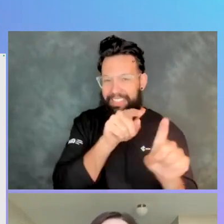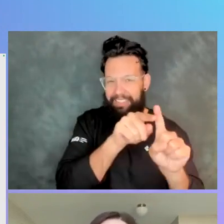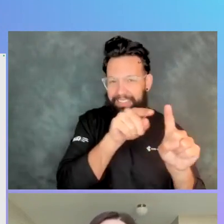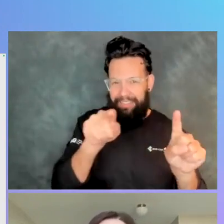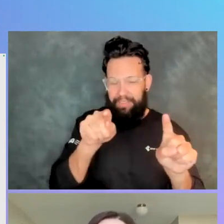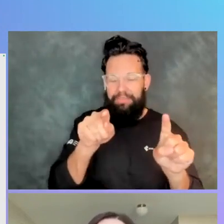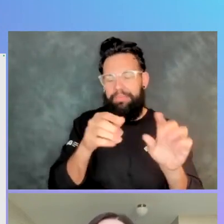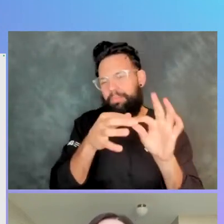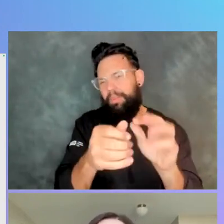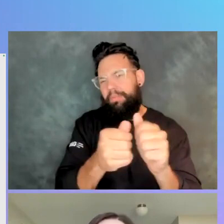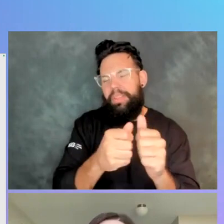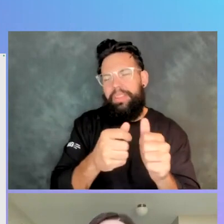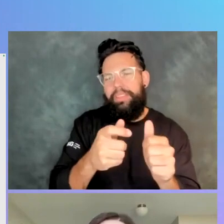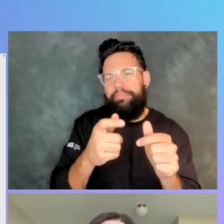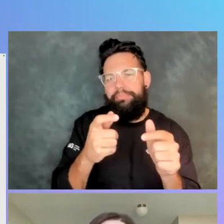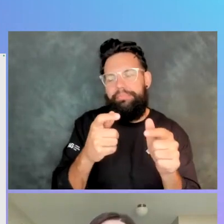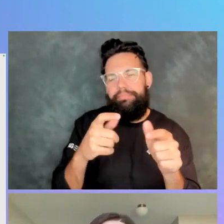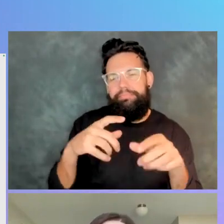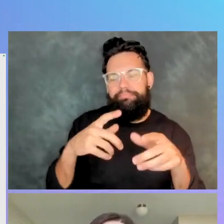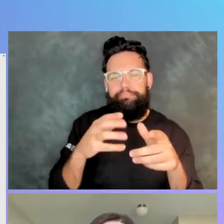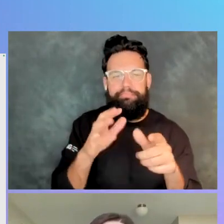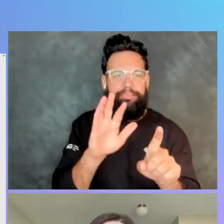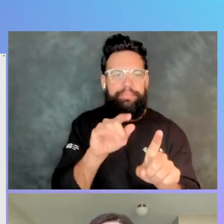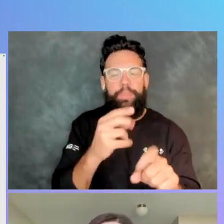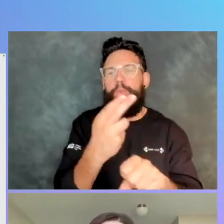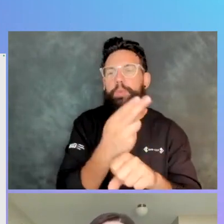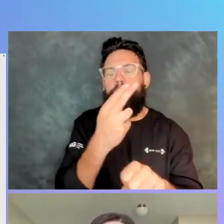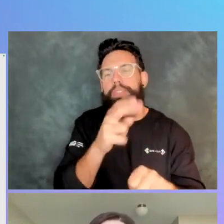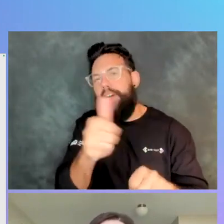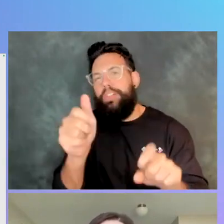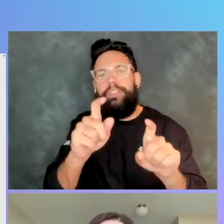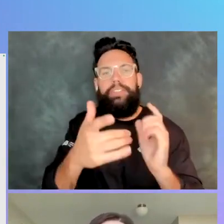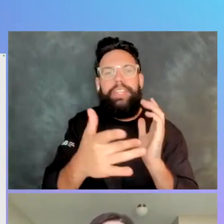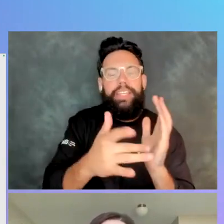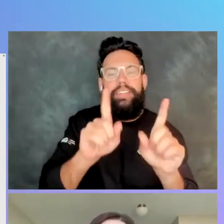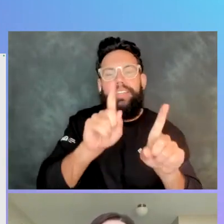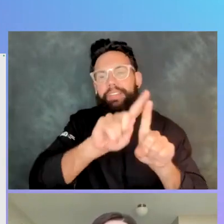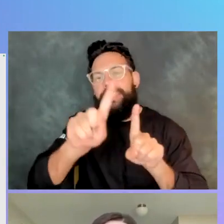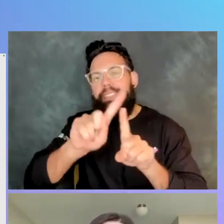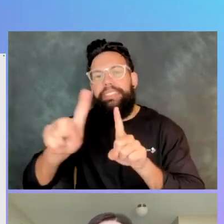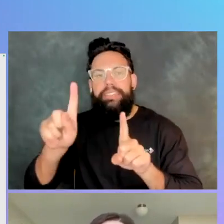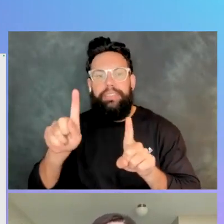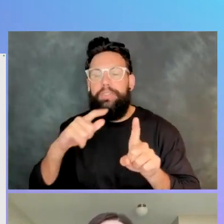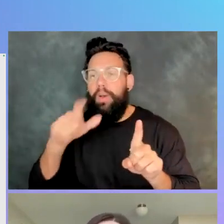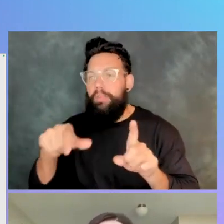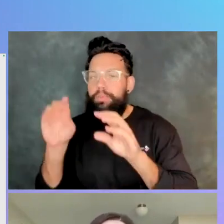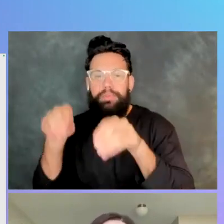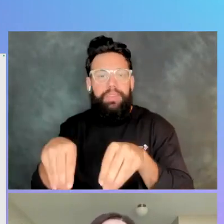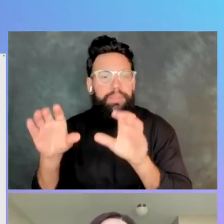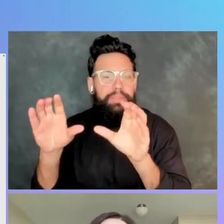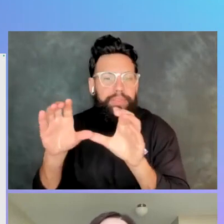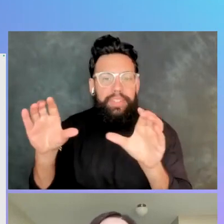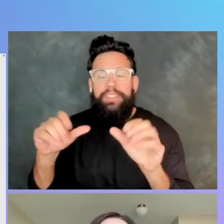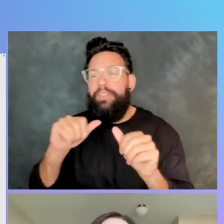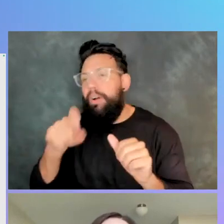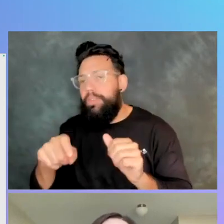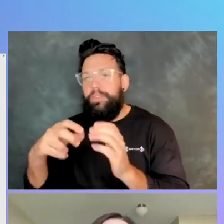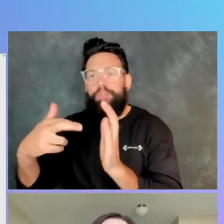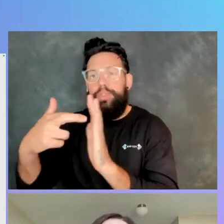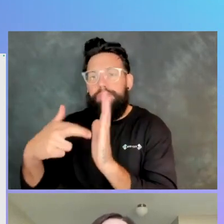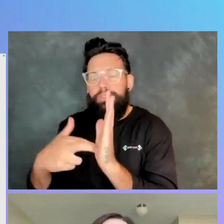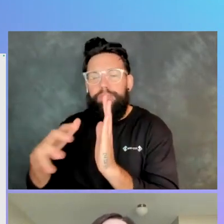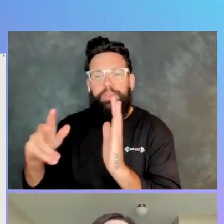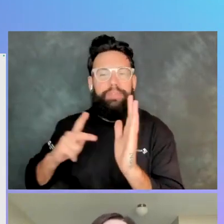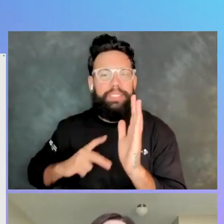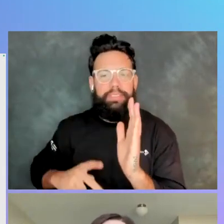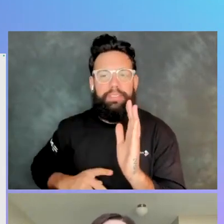Developer Program account, which is really helpful, especially when you think about if you have a large team with a lot of devices or a lot of different people doing testing. The